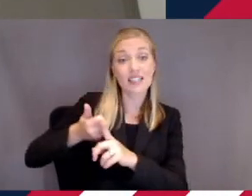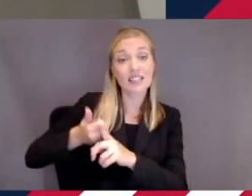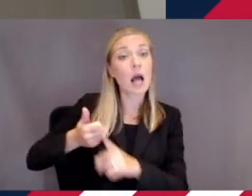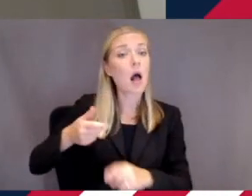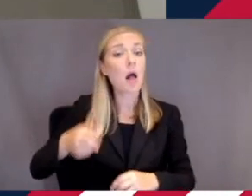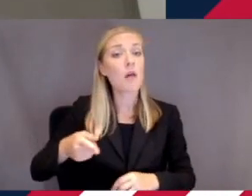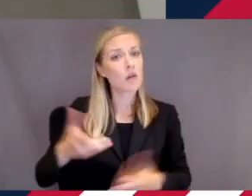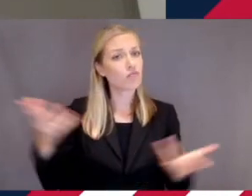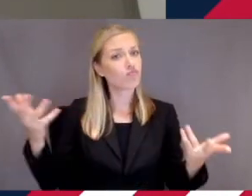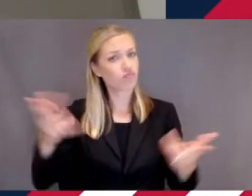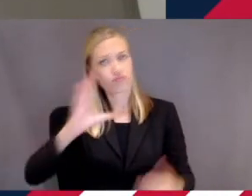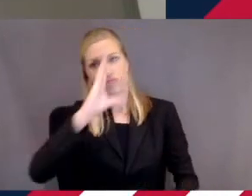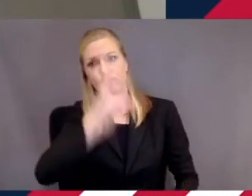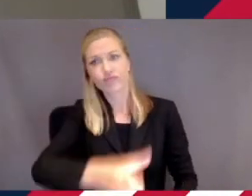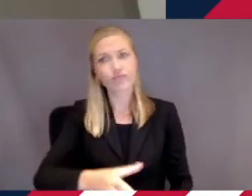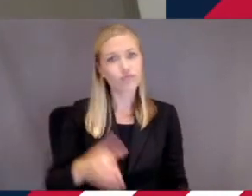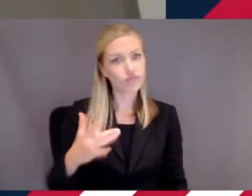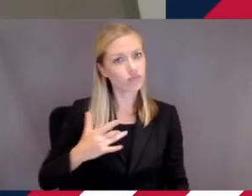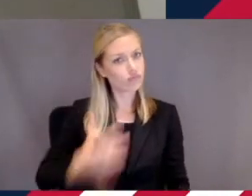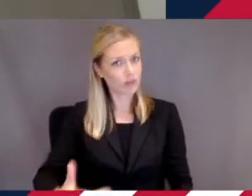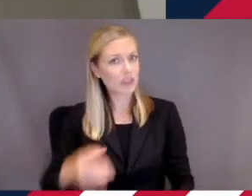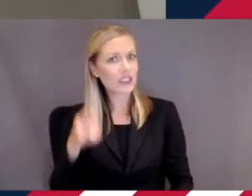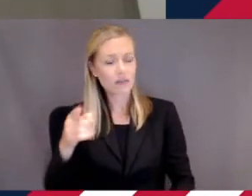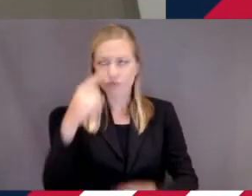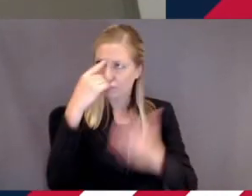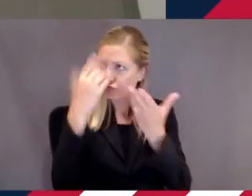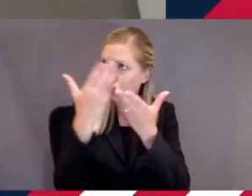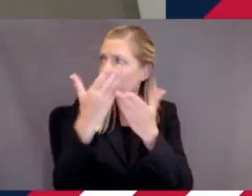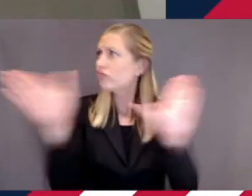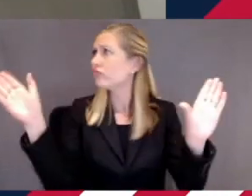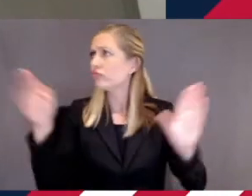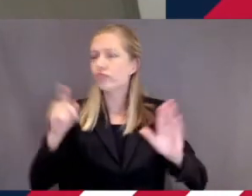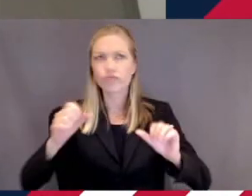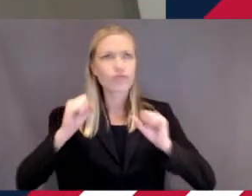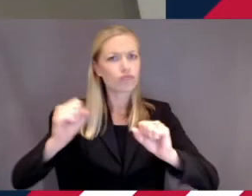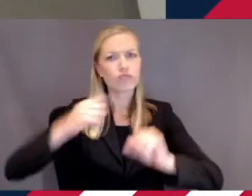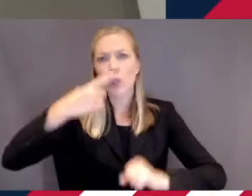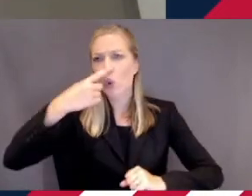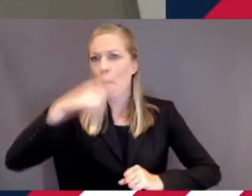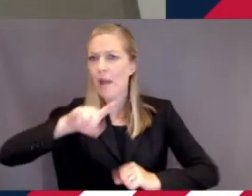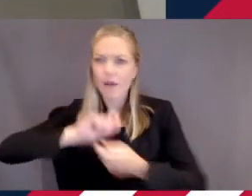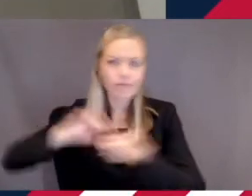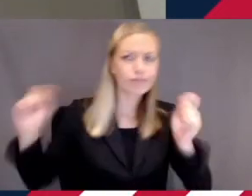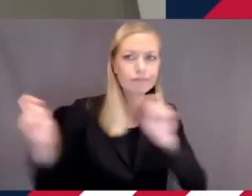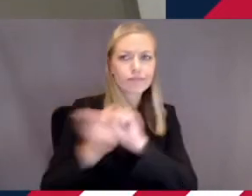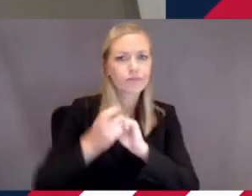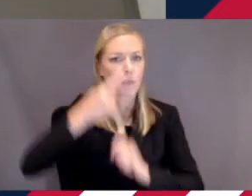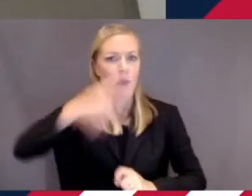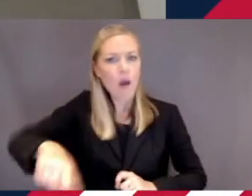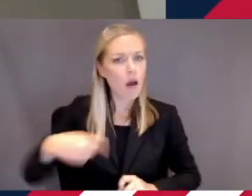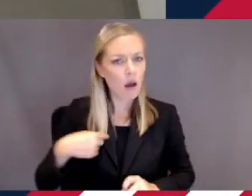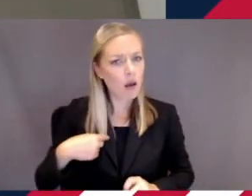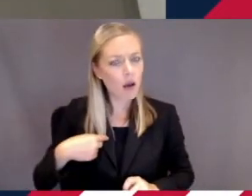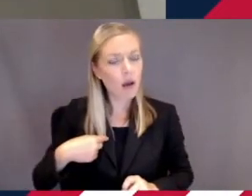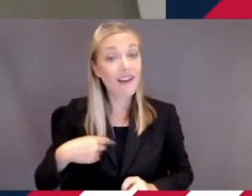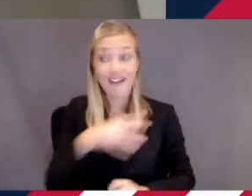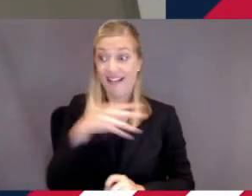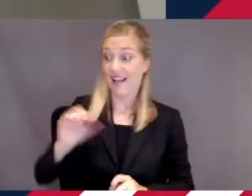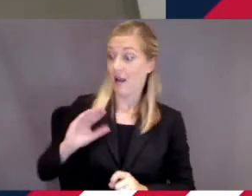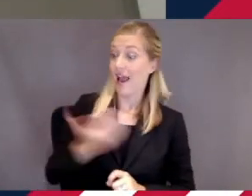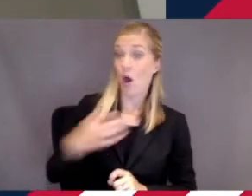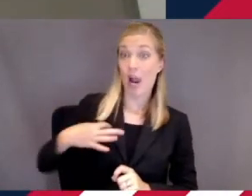a presidential candidate who's committed to a broad and progressive agenda. And I should add, a candidate who doesn't